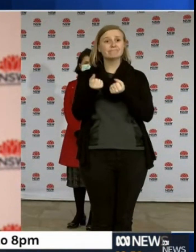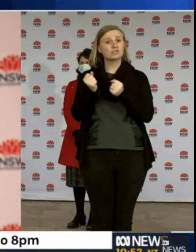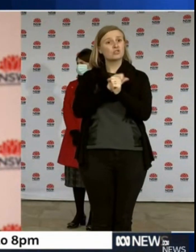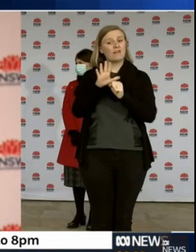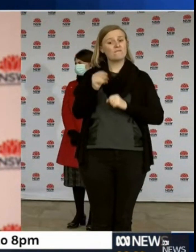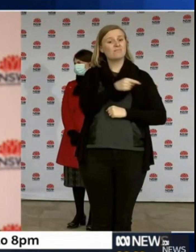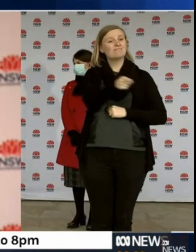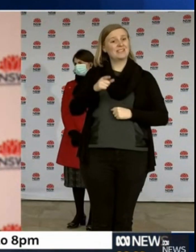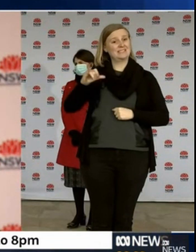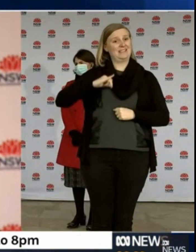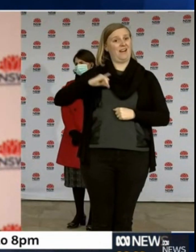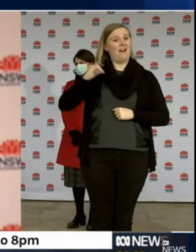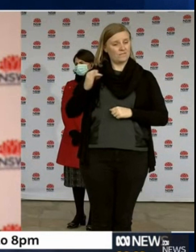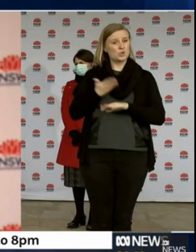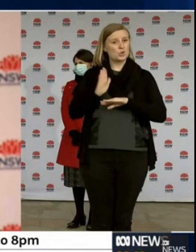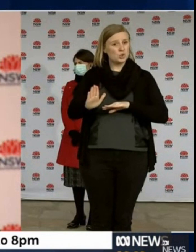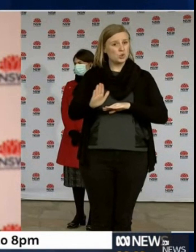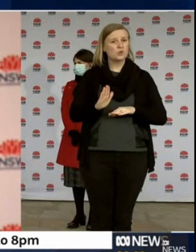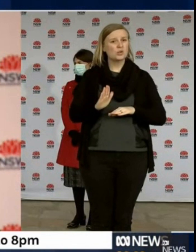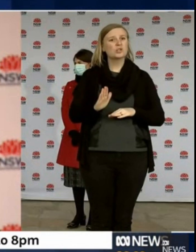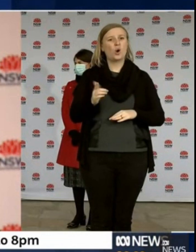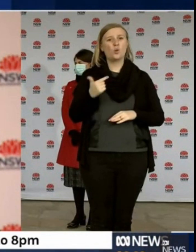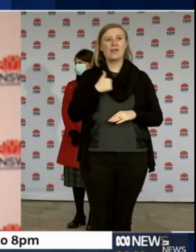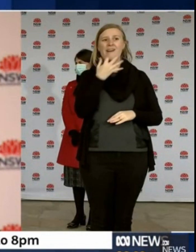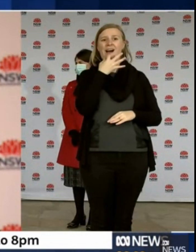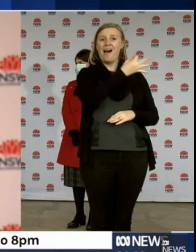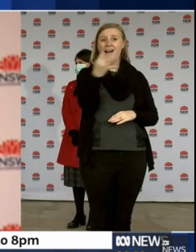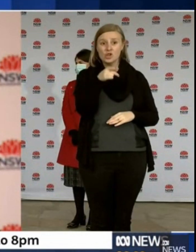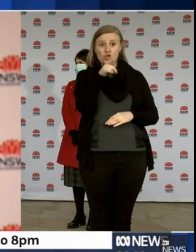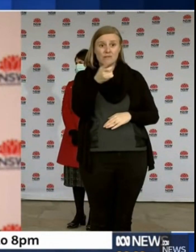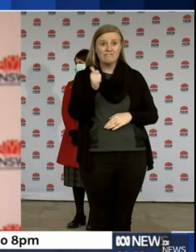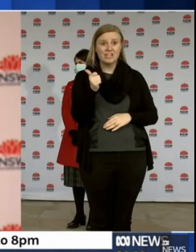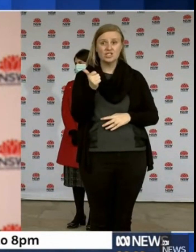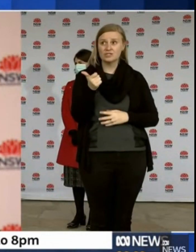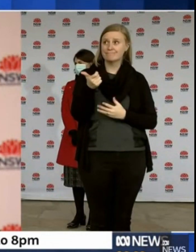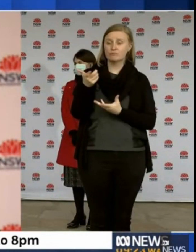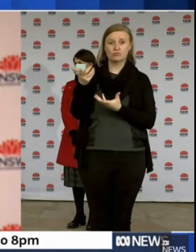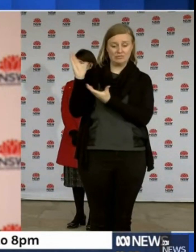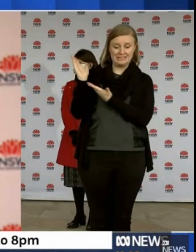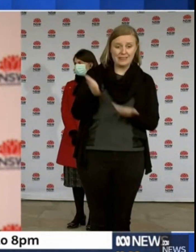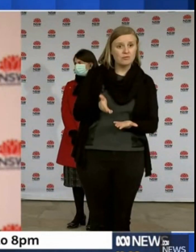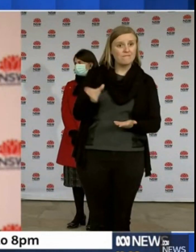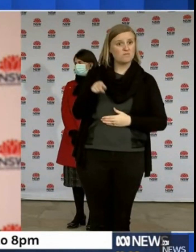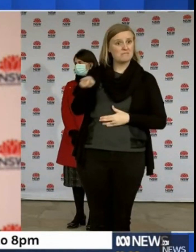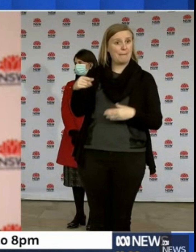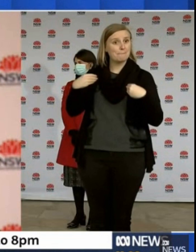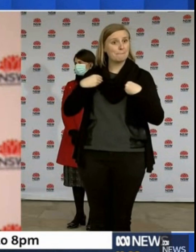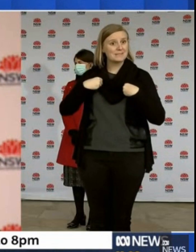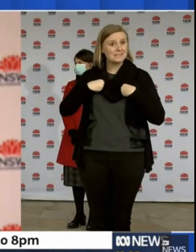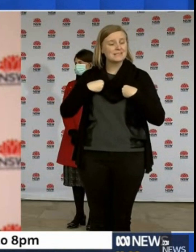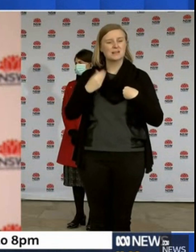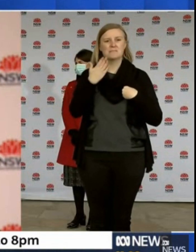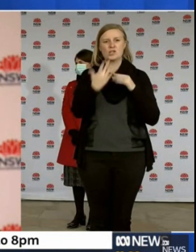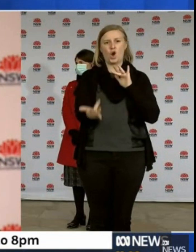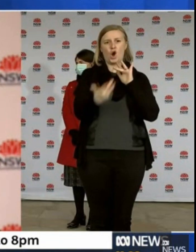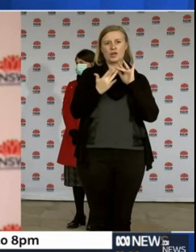cases amongst staff, and obviously have put out a request for any deliveries, that people that may have received deliveries from that Great